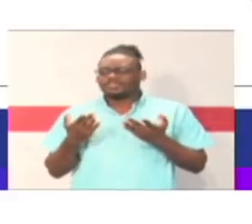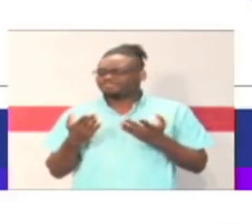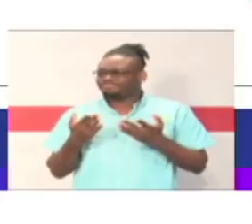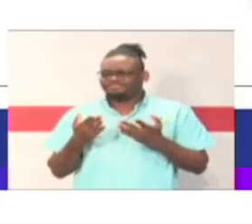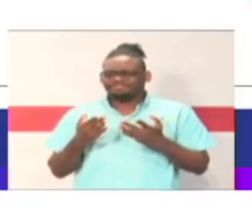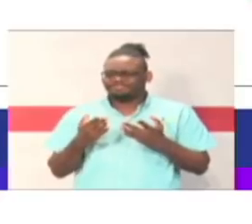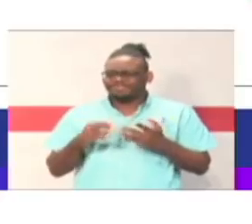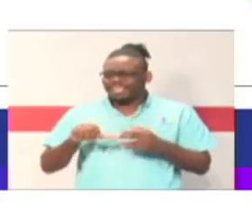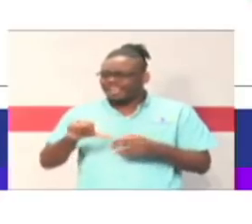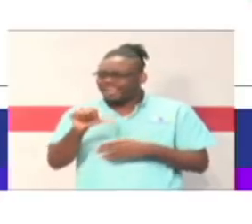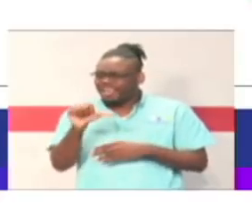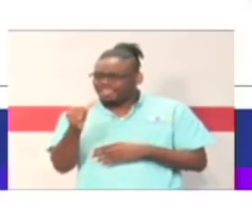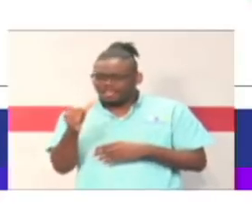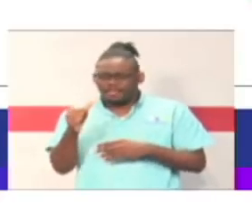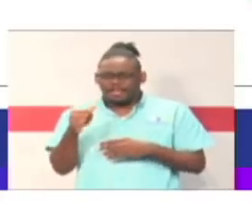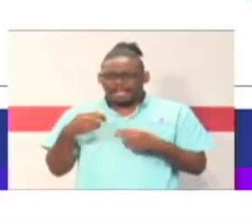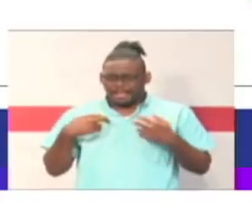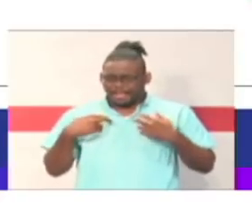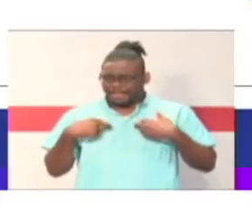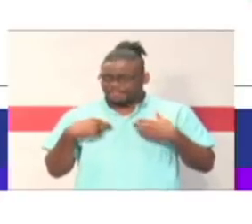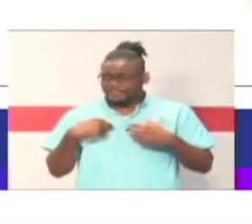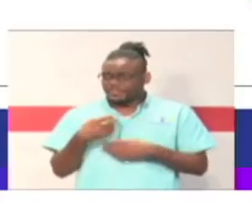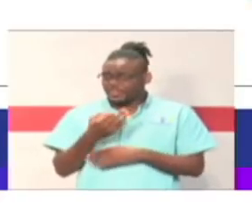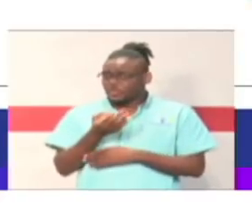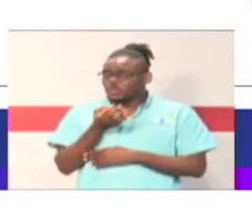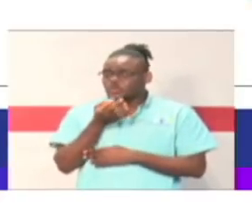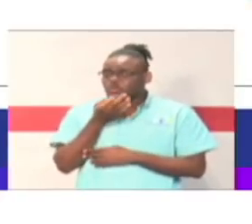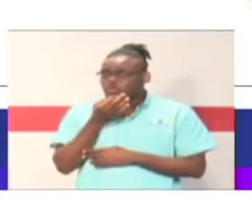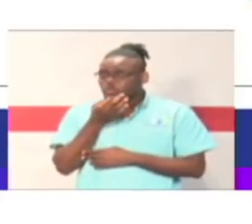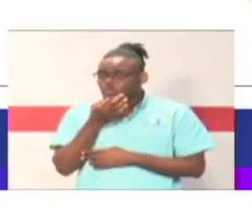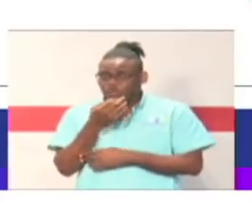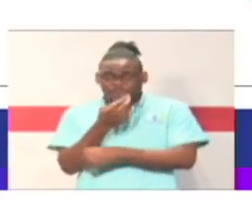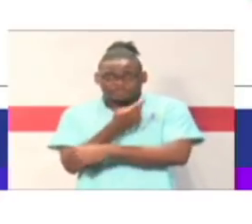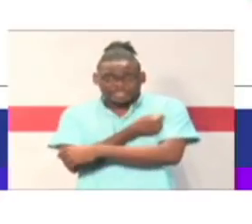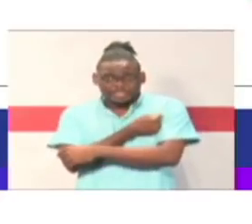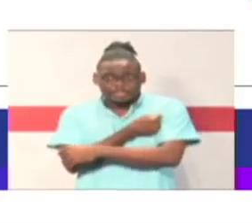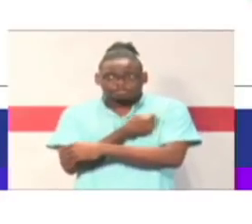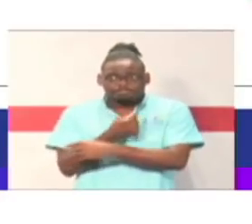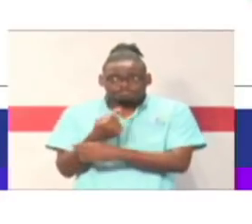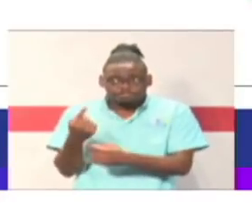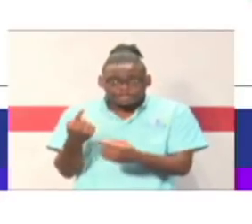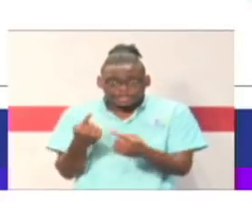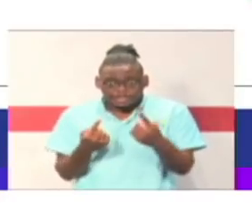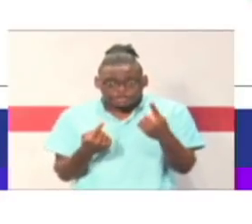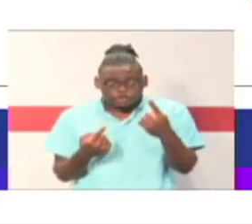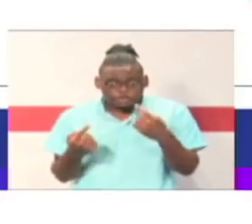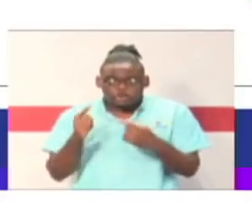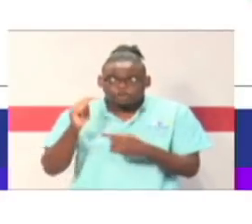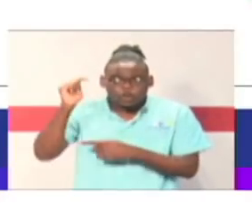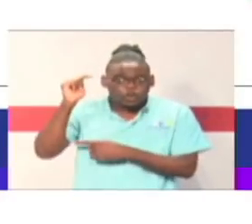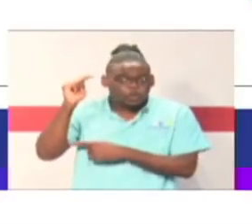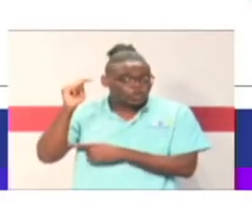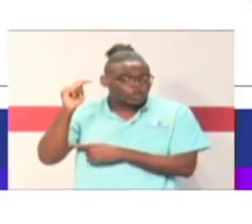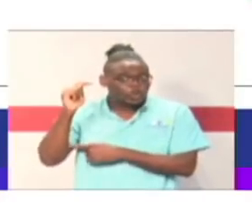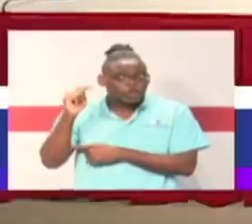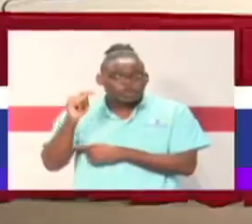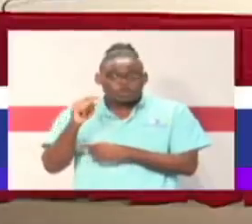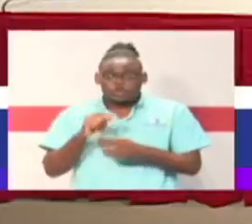Tobago? If so, can someone just give an update on the status of those two vaccines? Thank you.